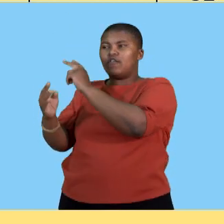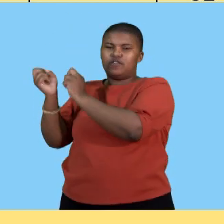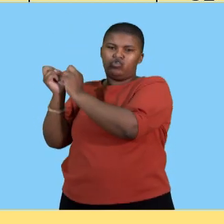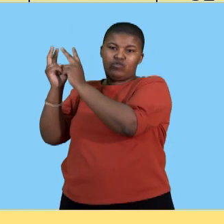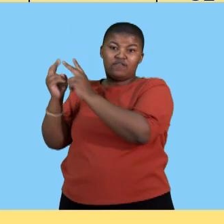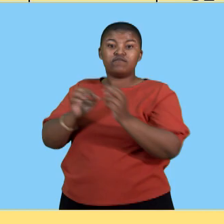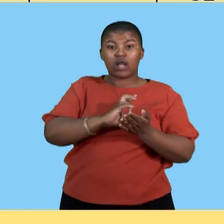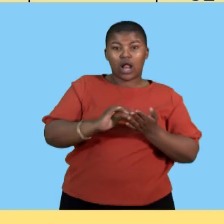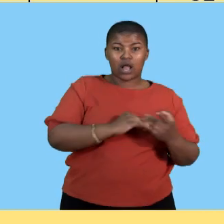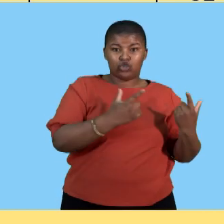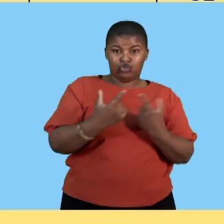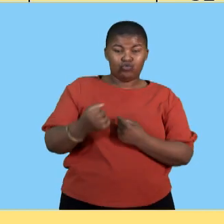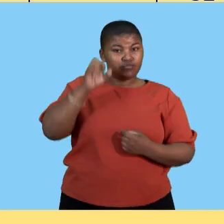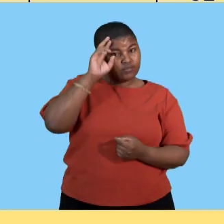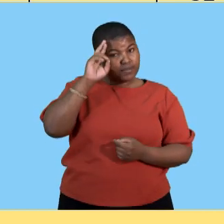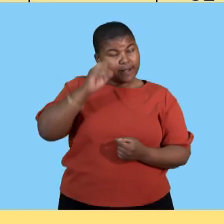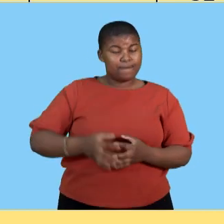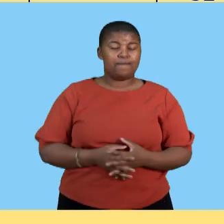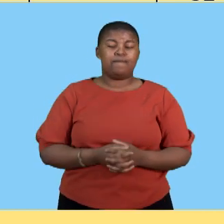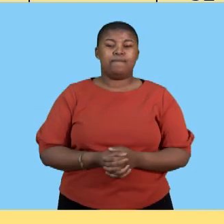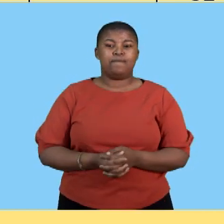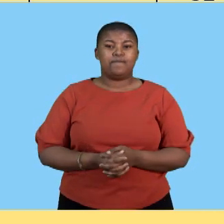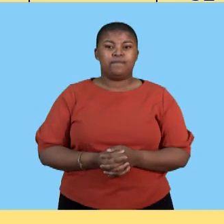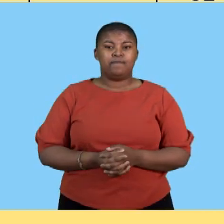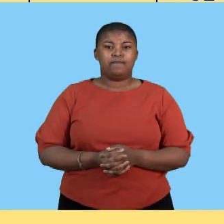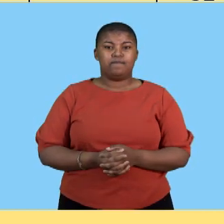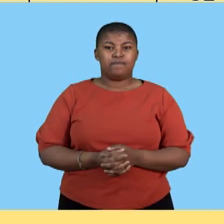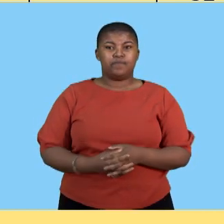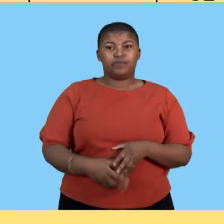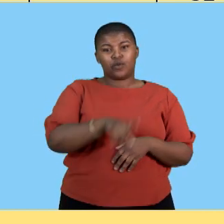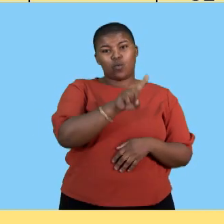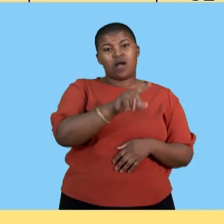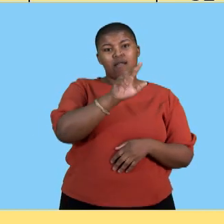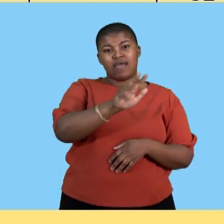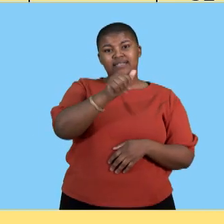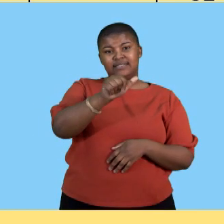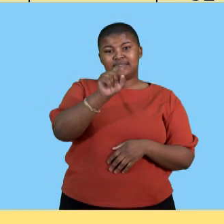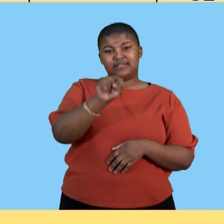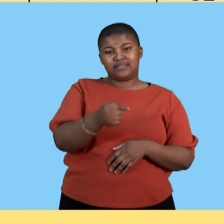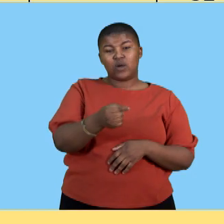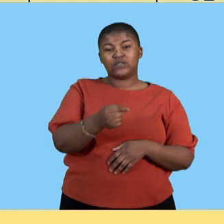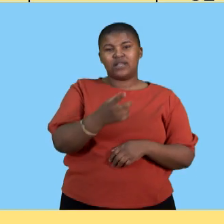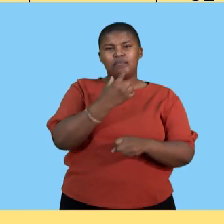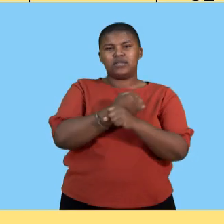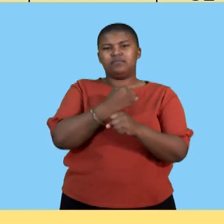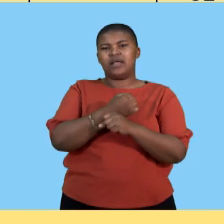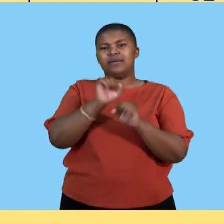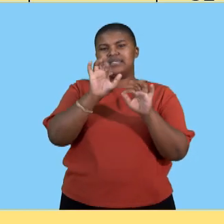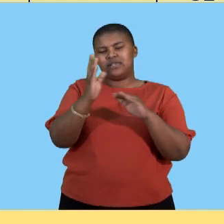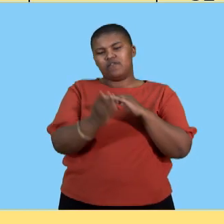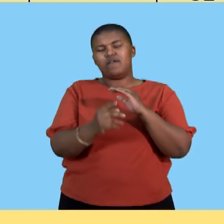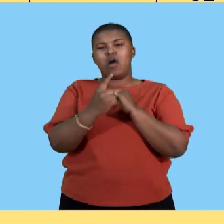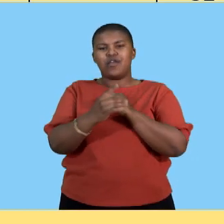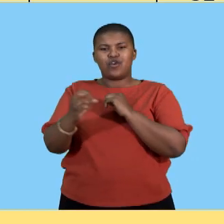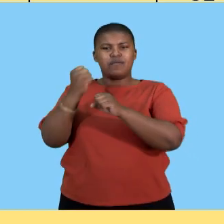calculator. Remember, you are saying 196,000 multiplied by 10 over 100, multiplied by 12 over